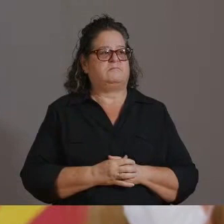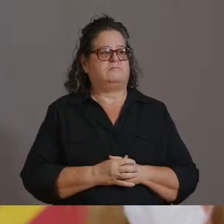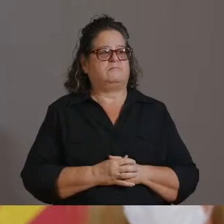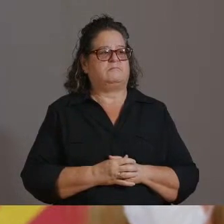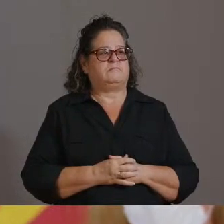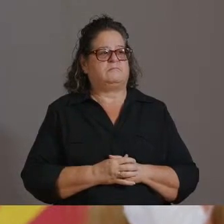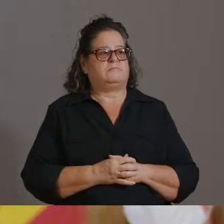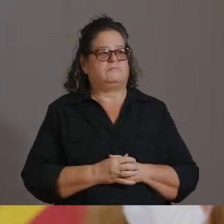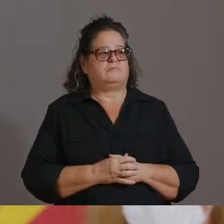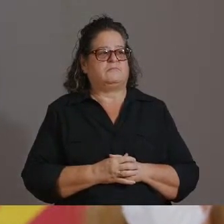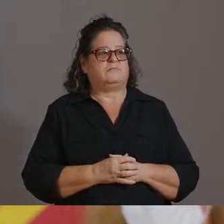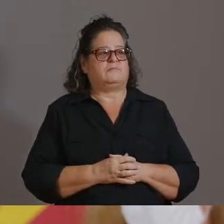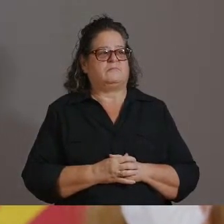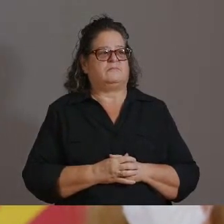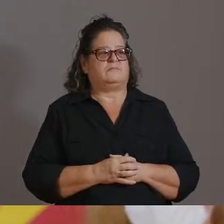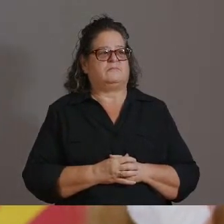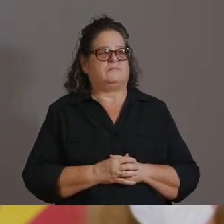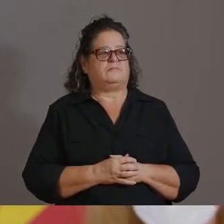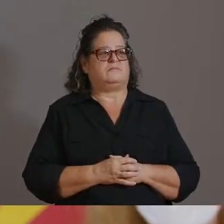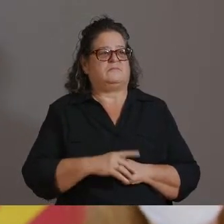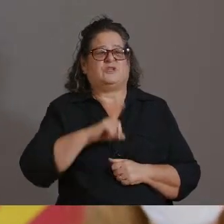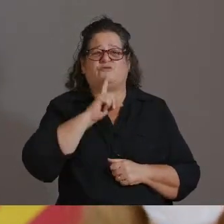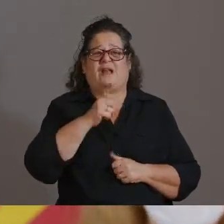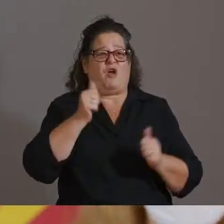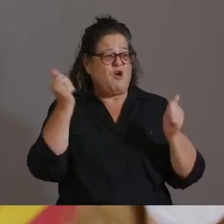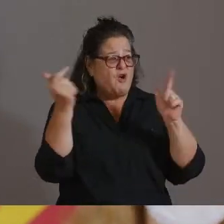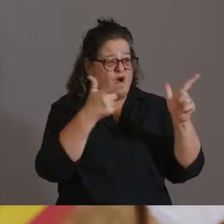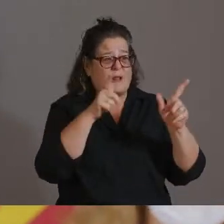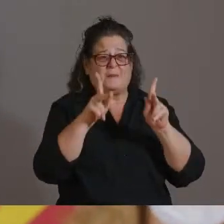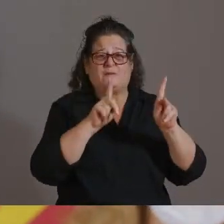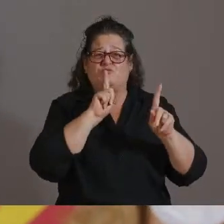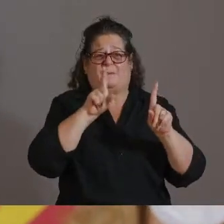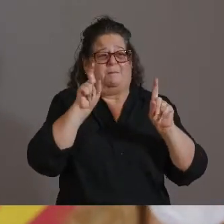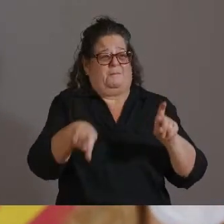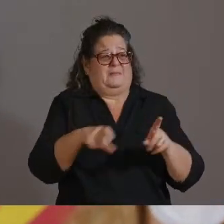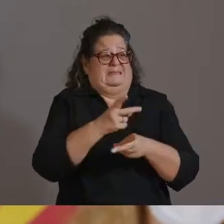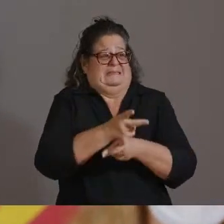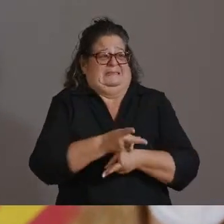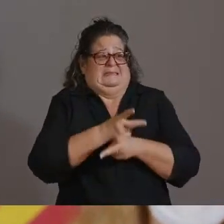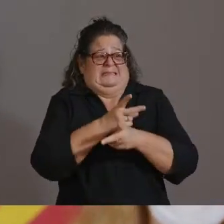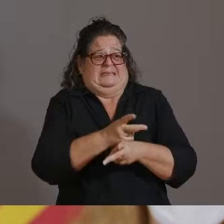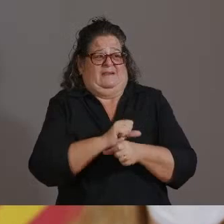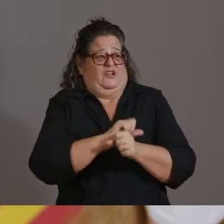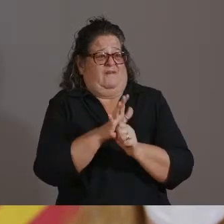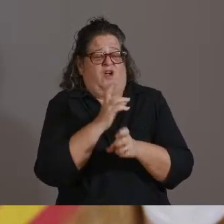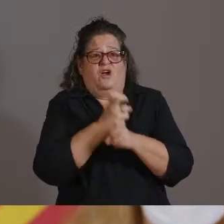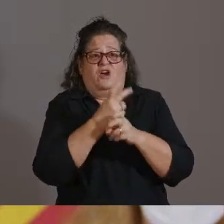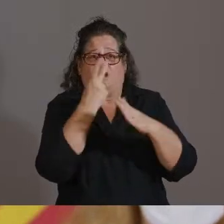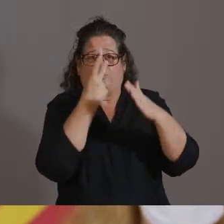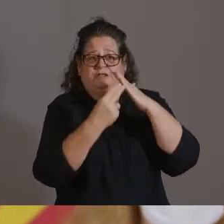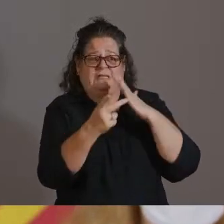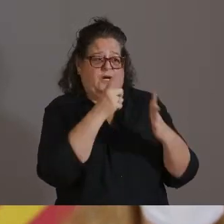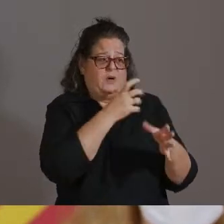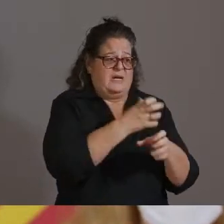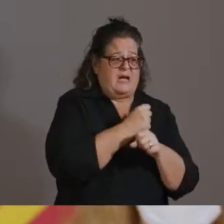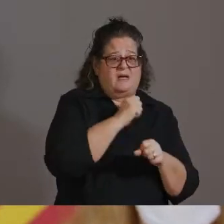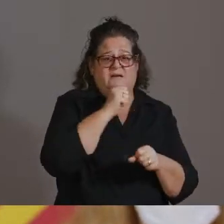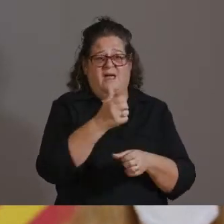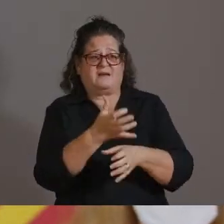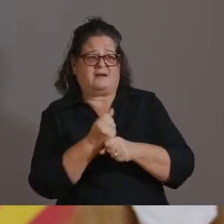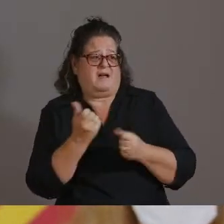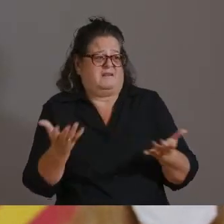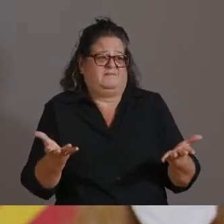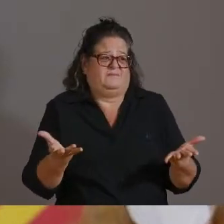this virus, which is dangerous and unpredictable, they are in the category, unless they have an underlying health